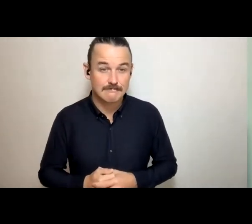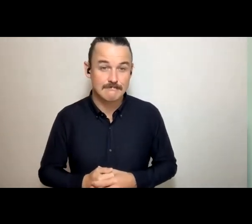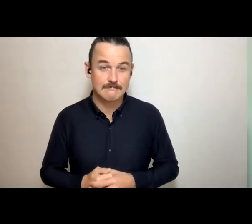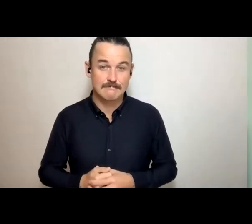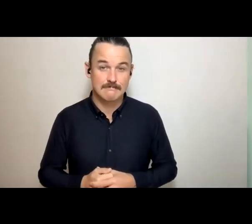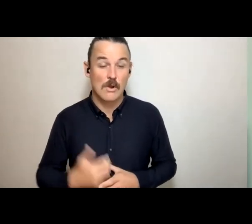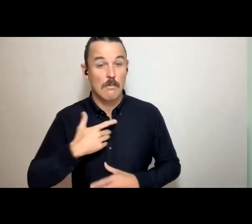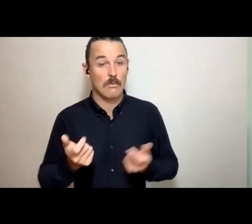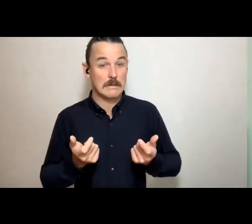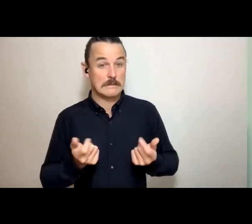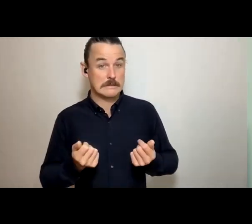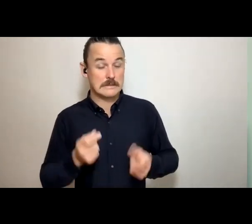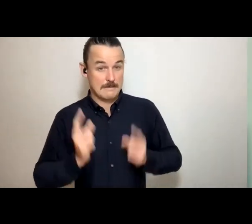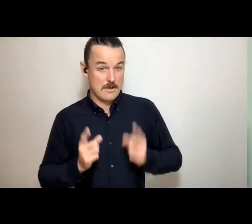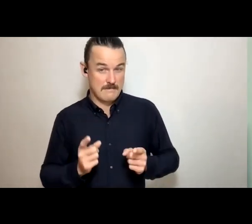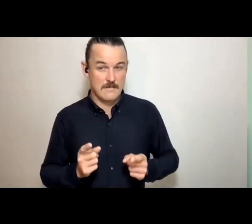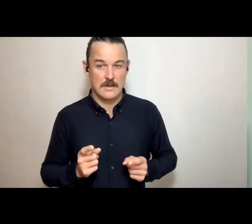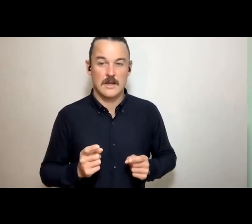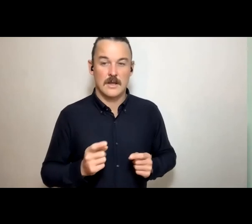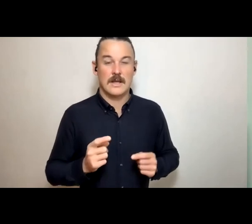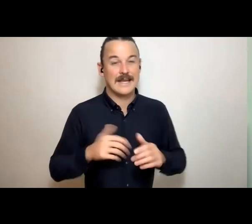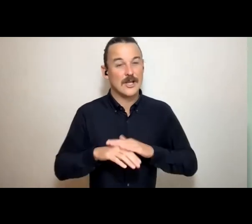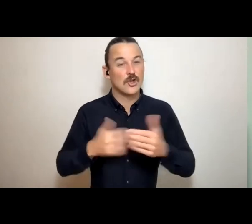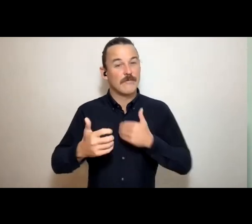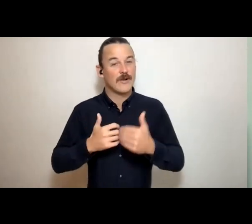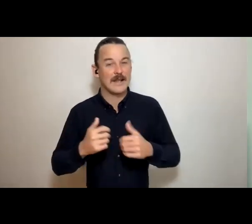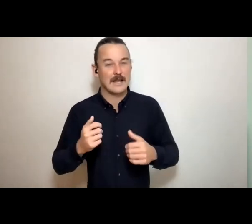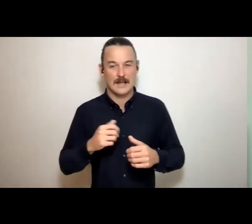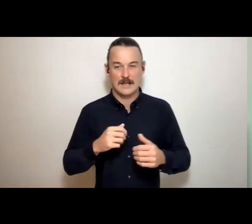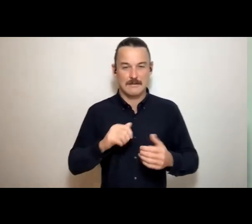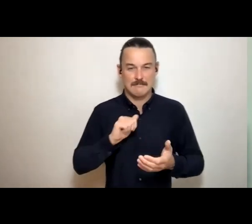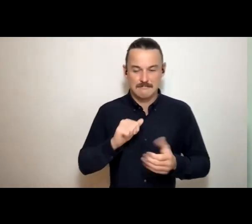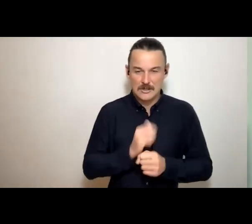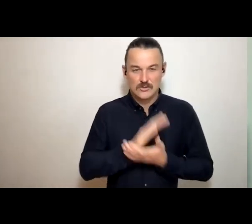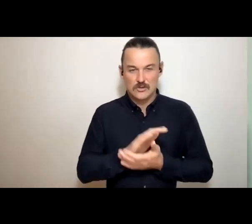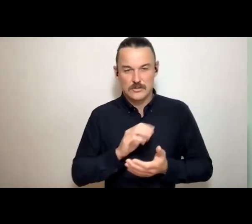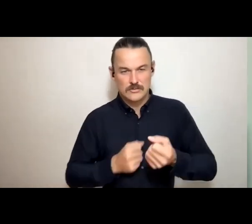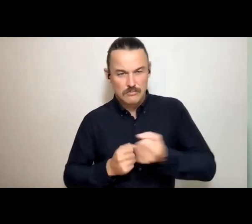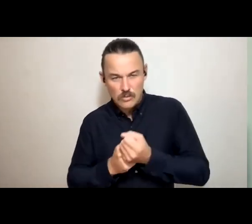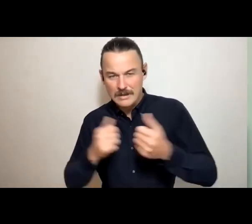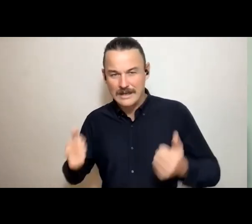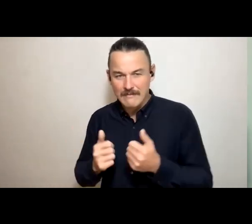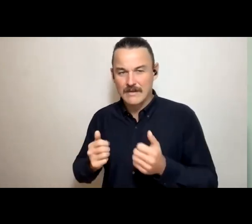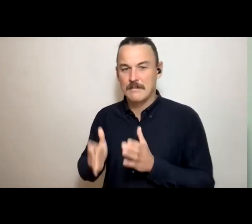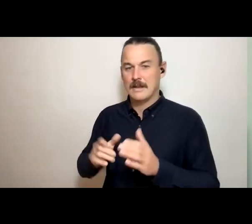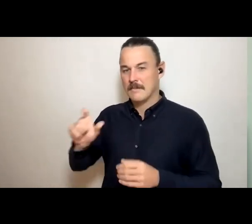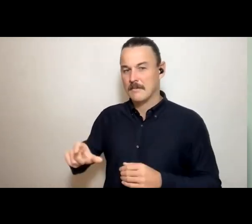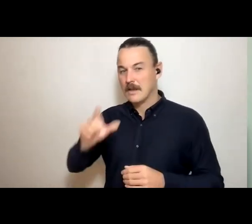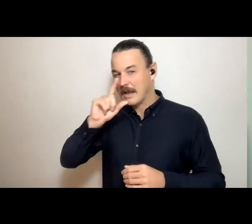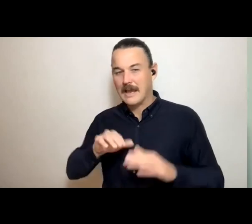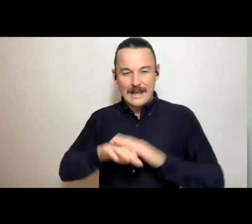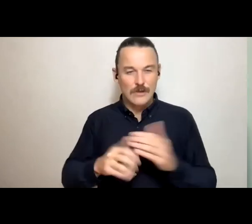to make reasonable adjustments to higher education. So I'm going to make sure that today we talk a little bit about sociology, but also the broader